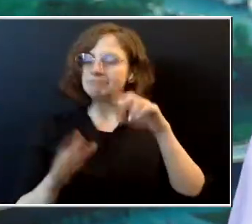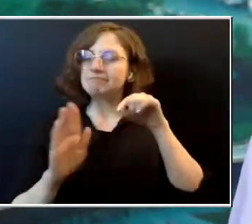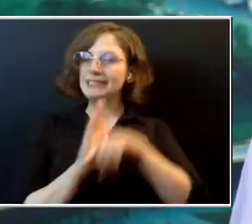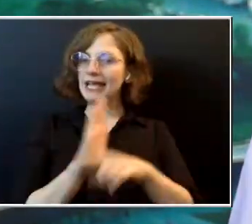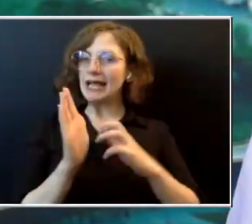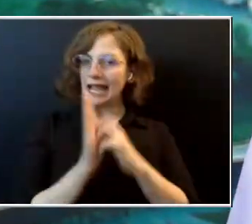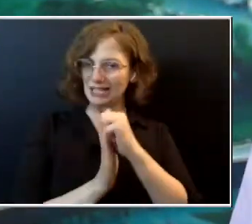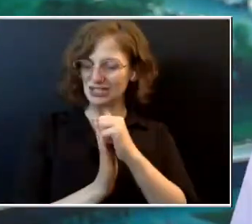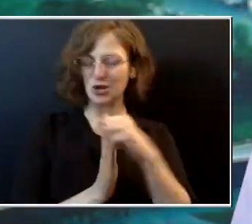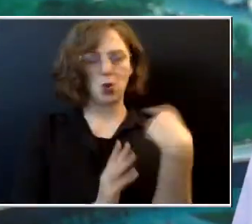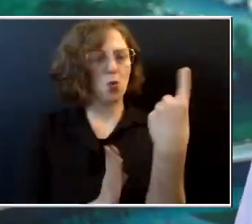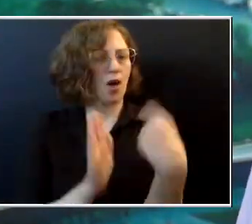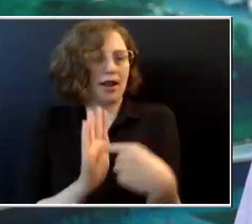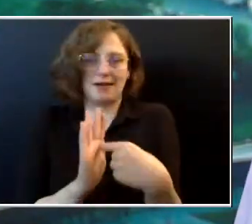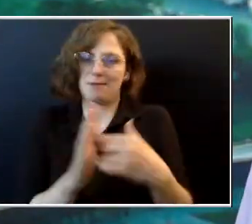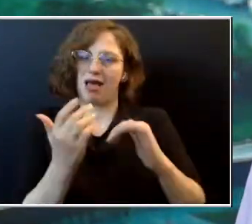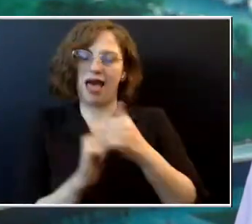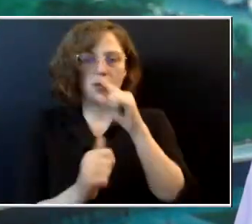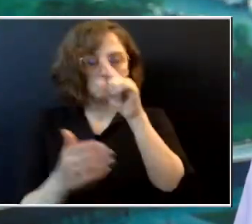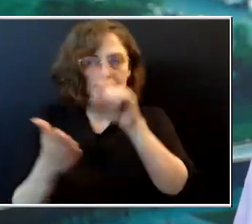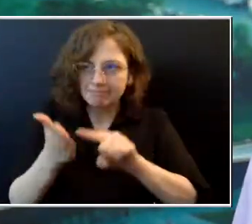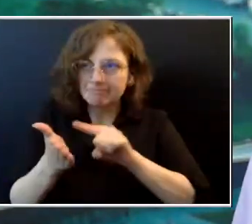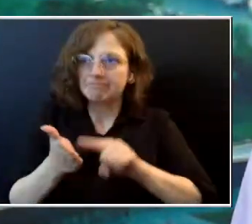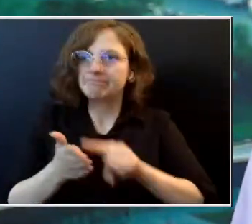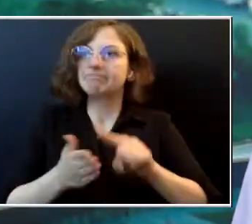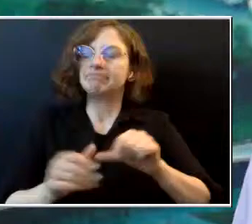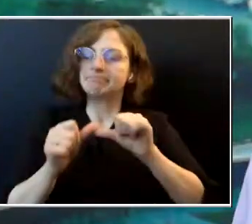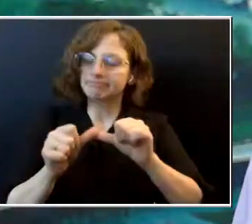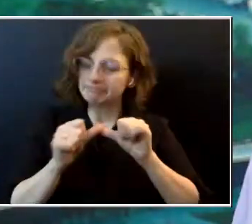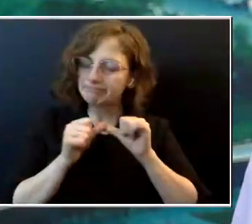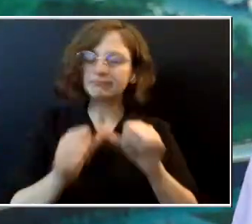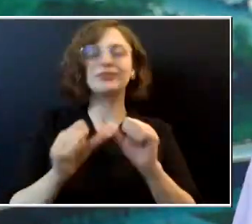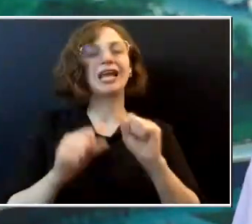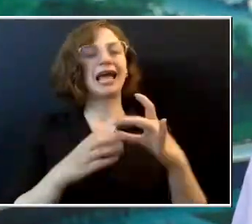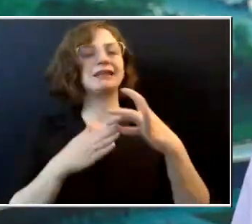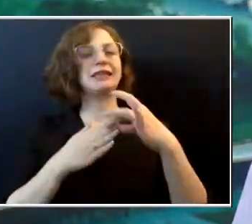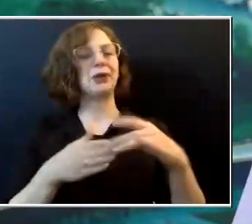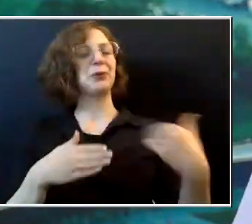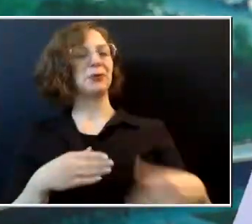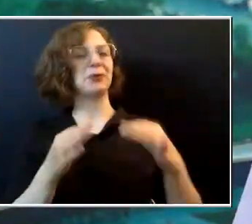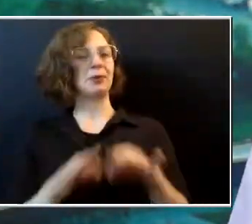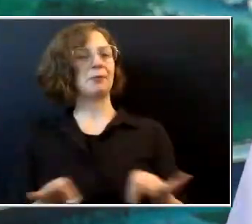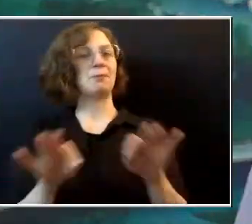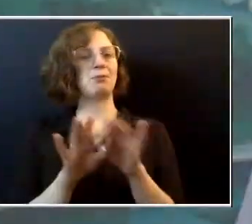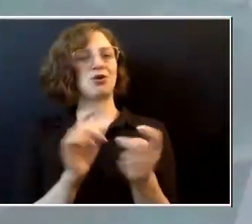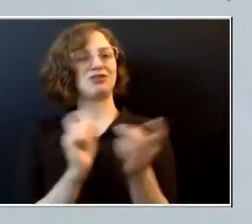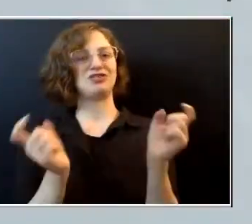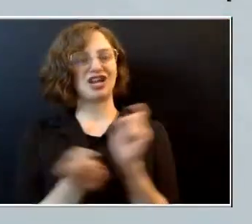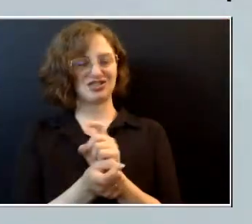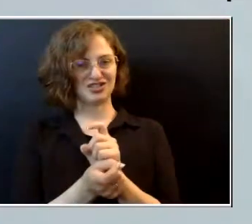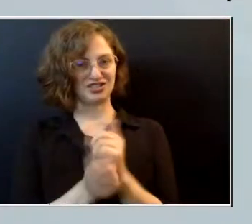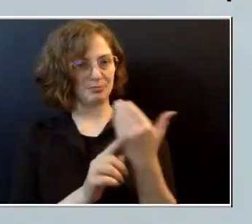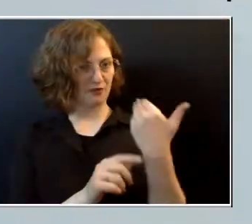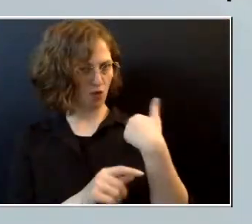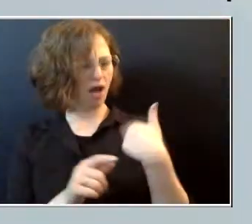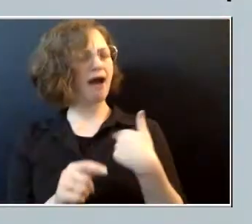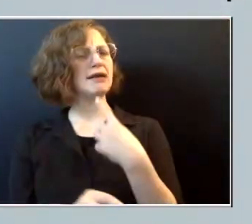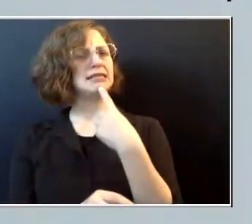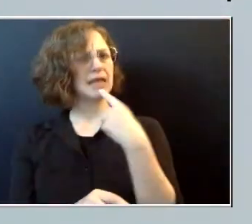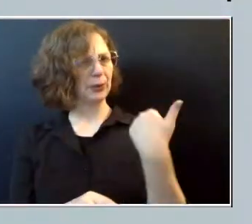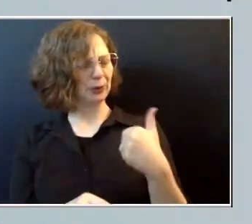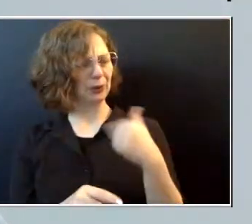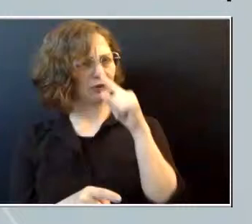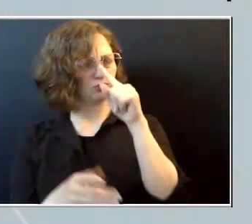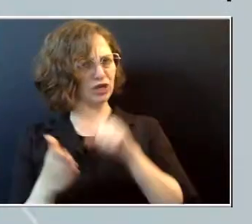change. Earlier I said that research at the University of Kansas Medical Center is exploding. Let's take a look at those numbers. In fiscal year